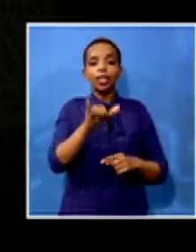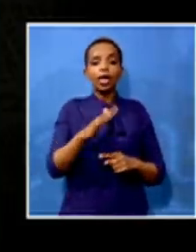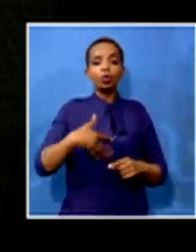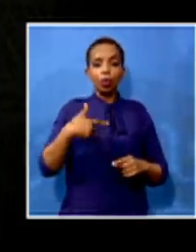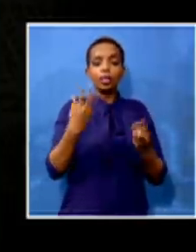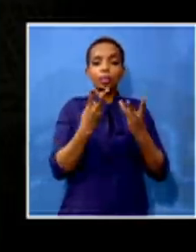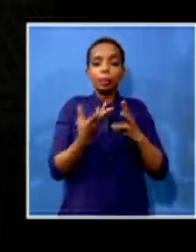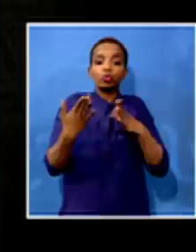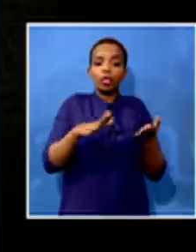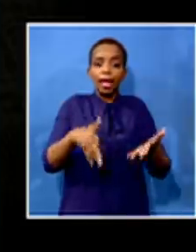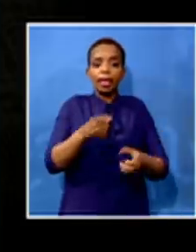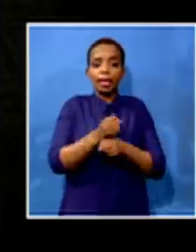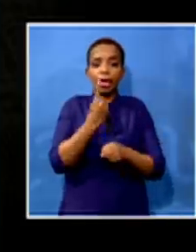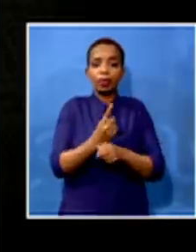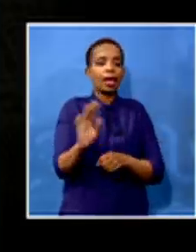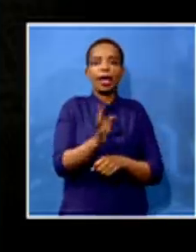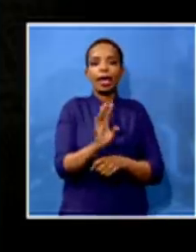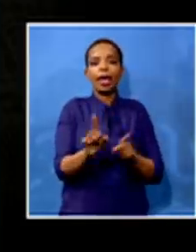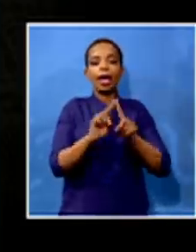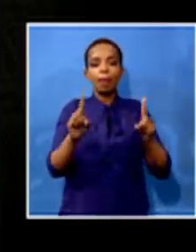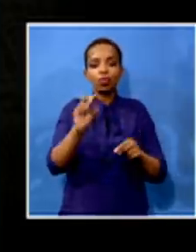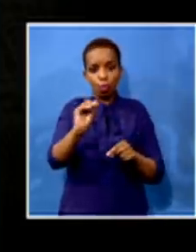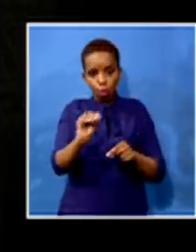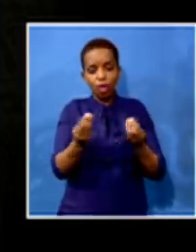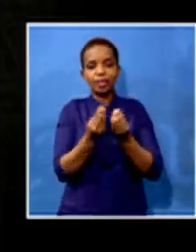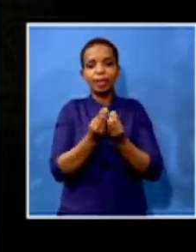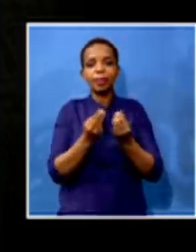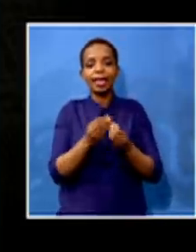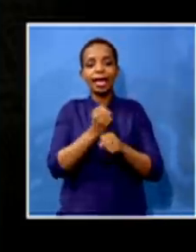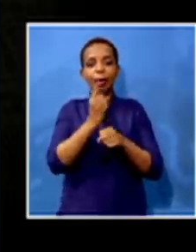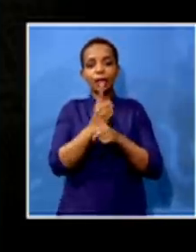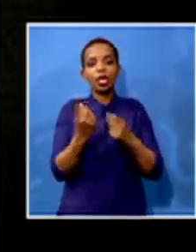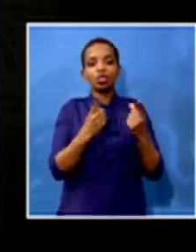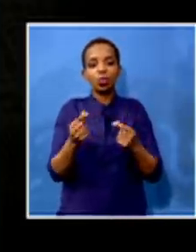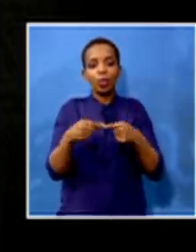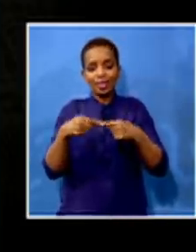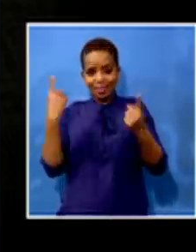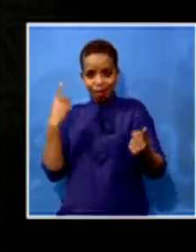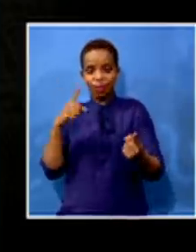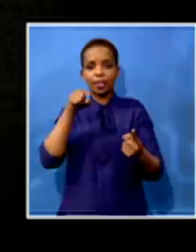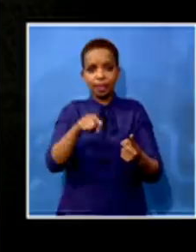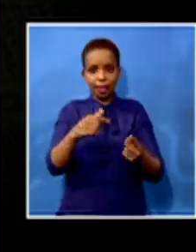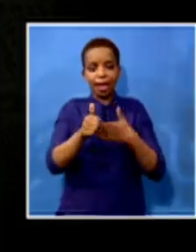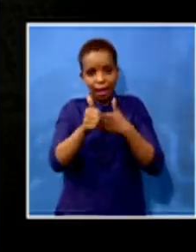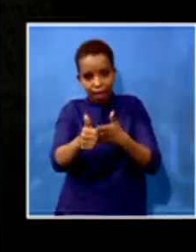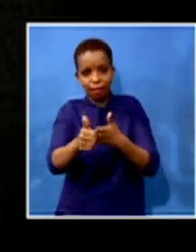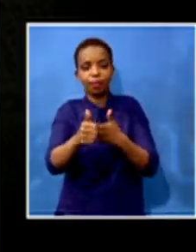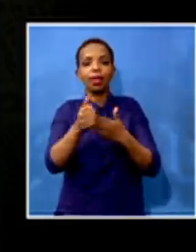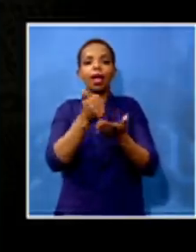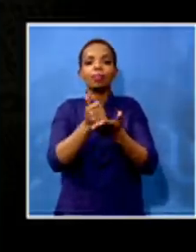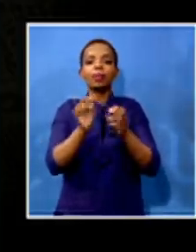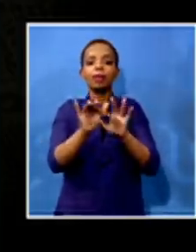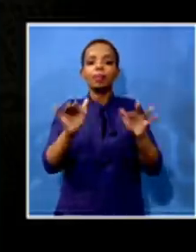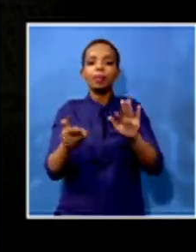you look at the numbers, there is something that Gauteng is doing differently that is making them to have the numbers that they